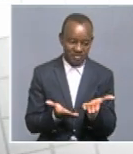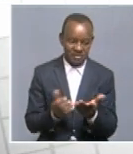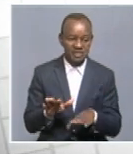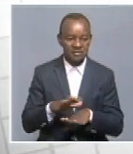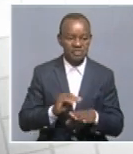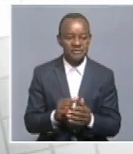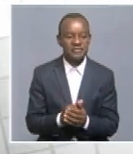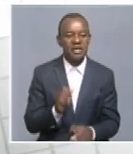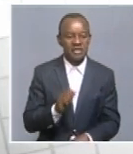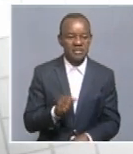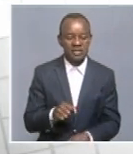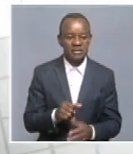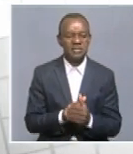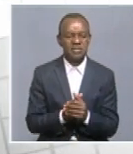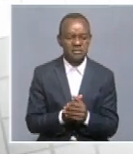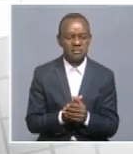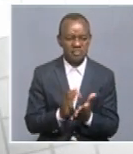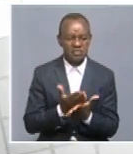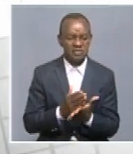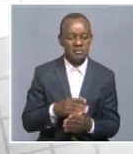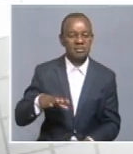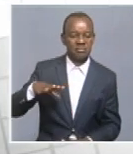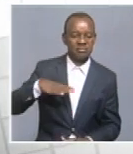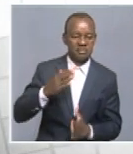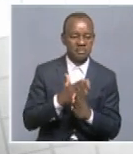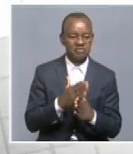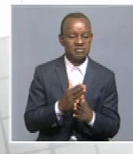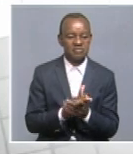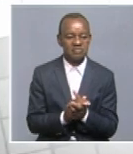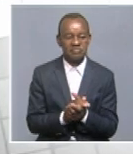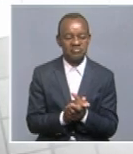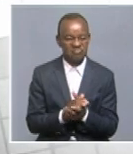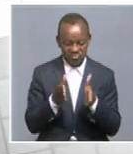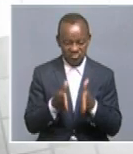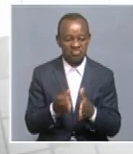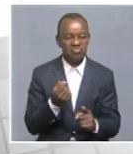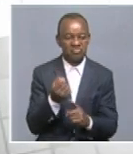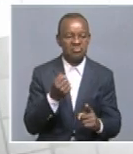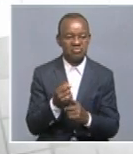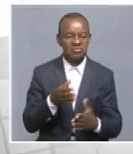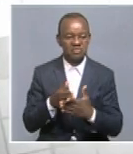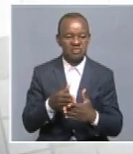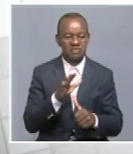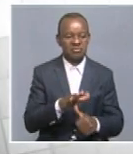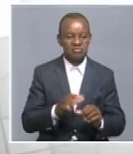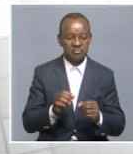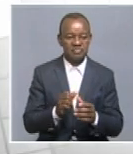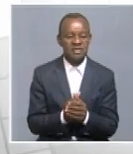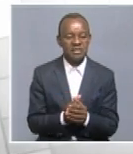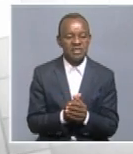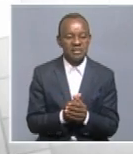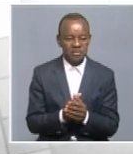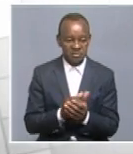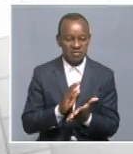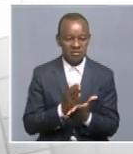because the main cause of a person not to come out and report domestic violence is the fear of having to lose their